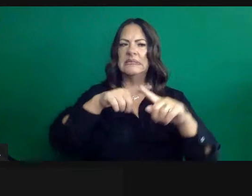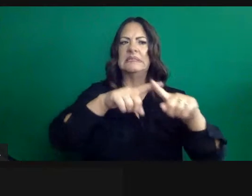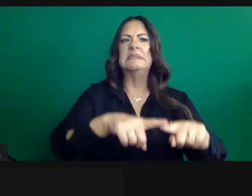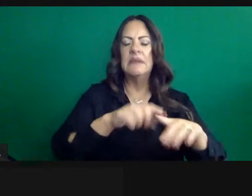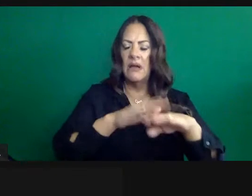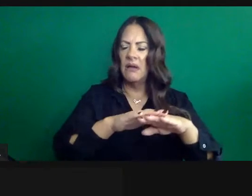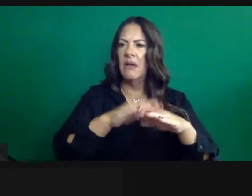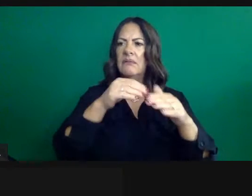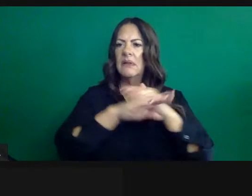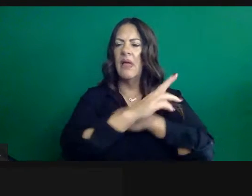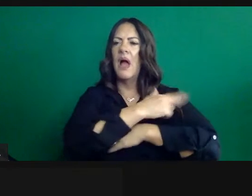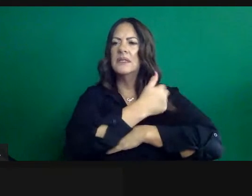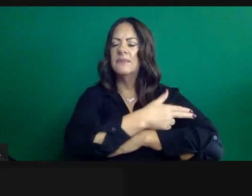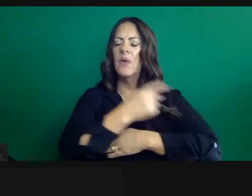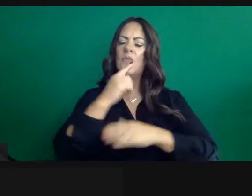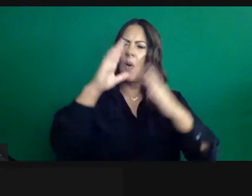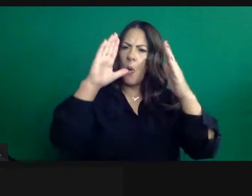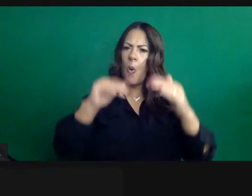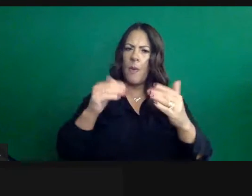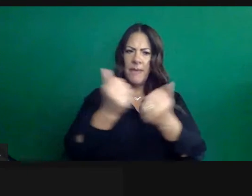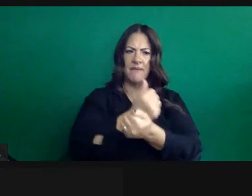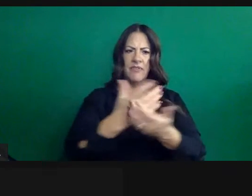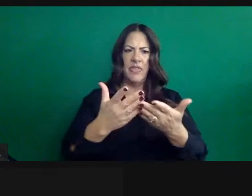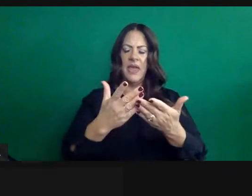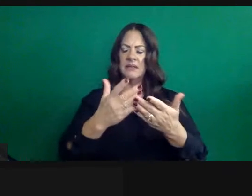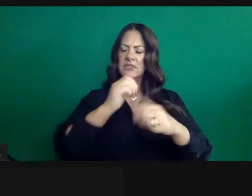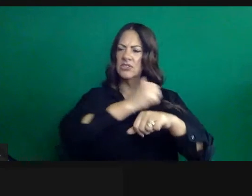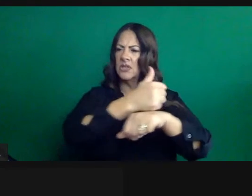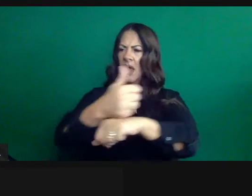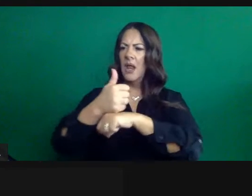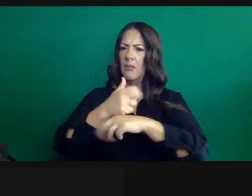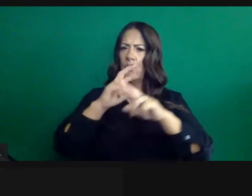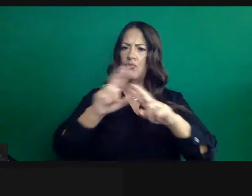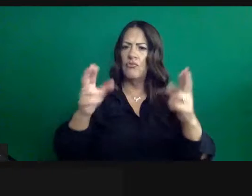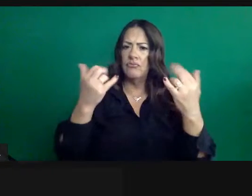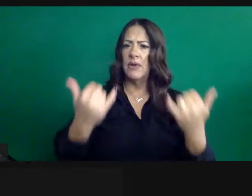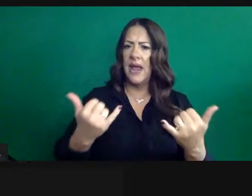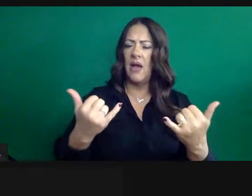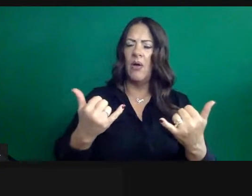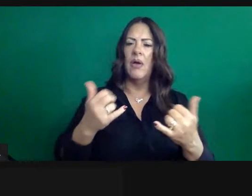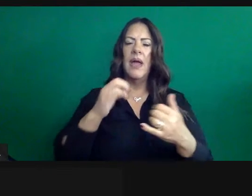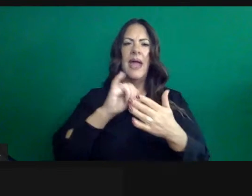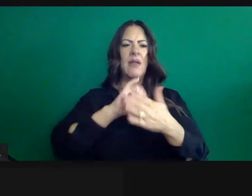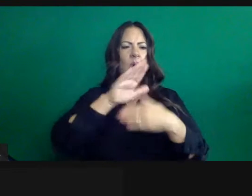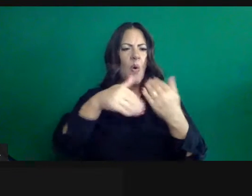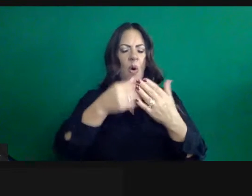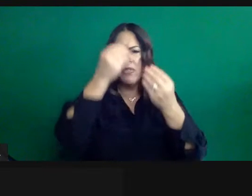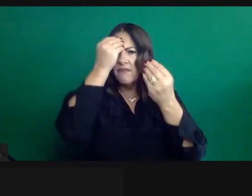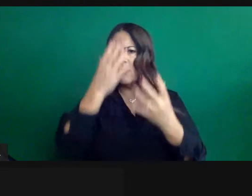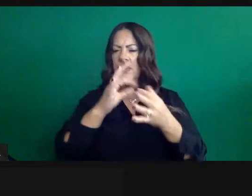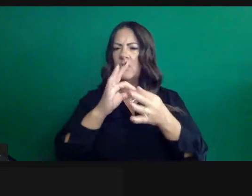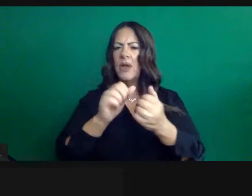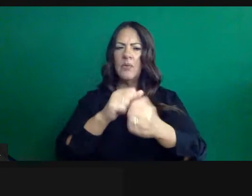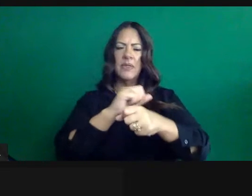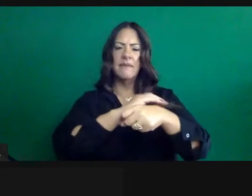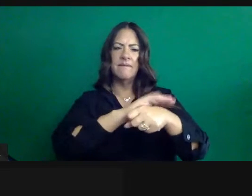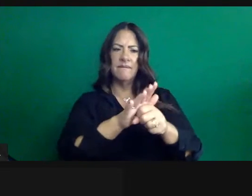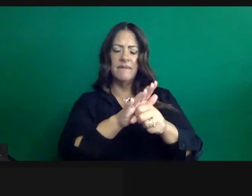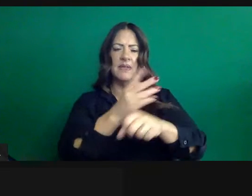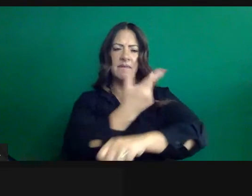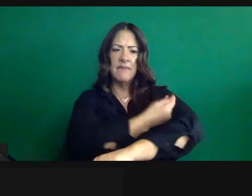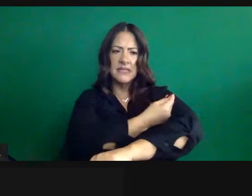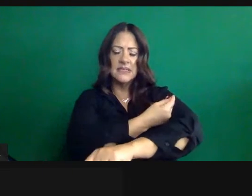we hope is in place today as we work to make sure that vaccine information is distributed through those